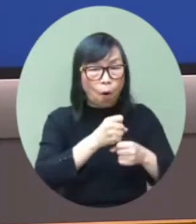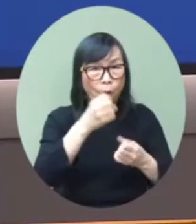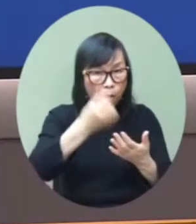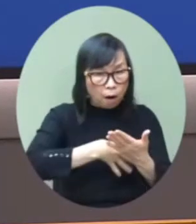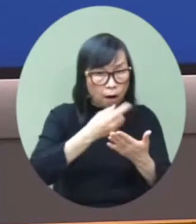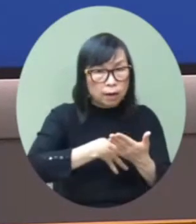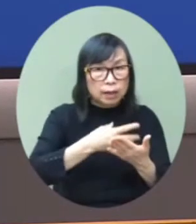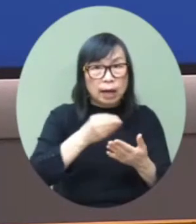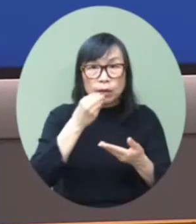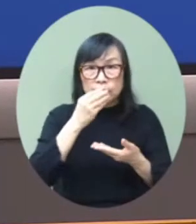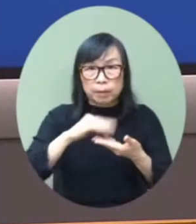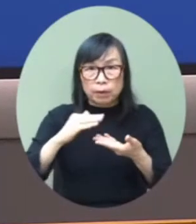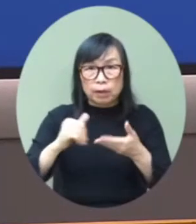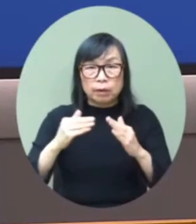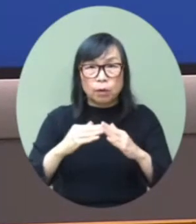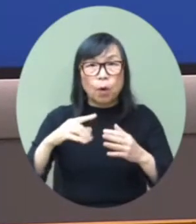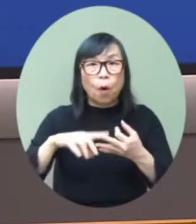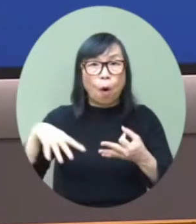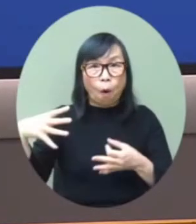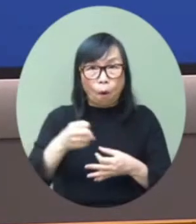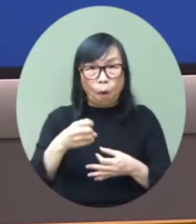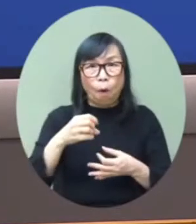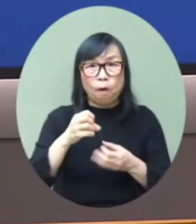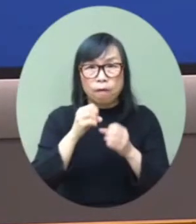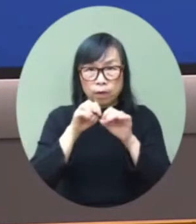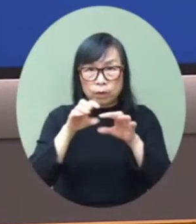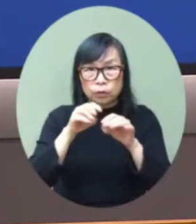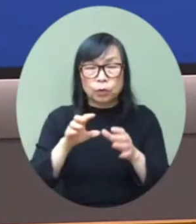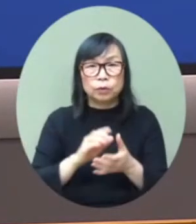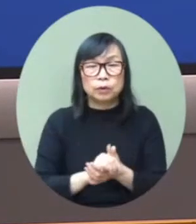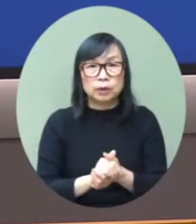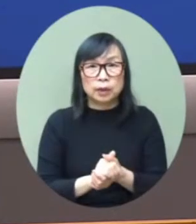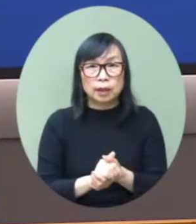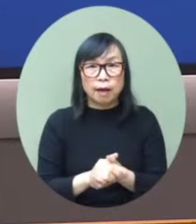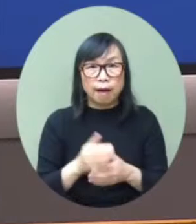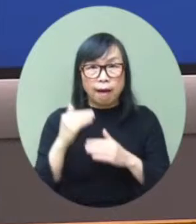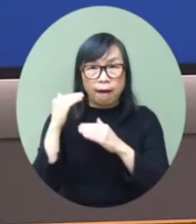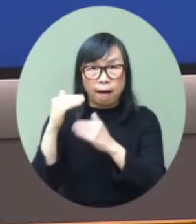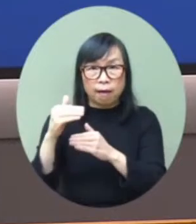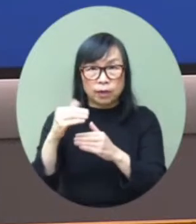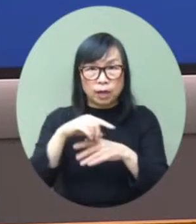That is, under compulsory quarantine of persons arriving,